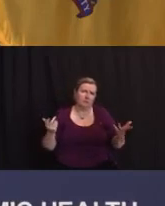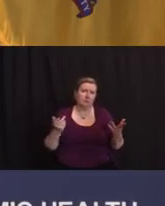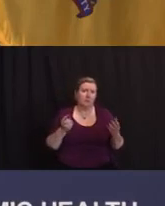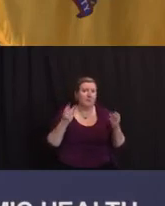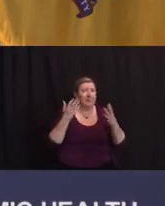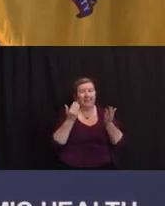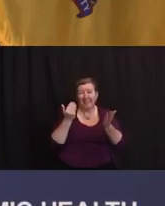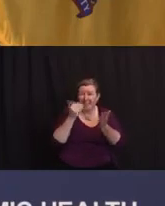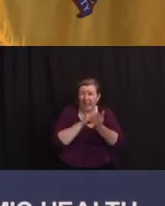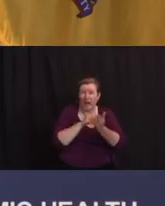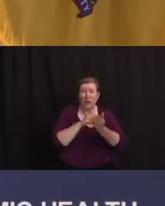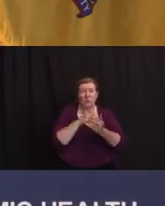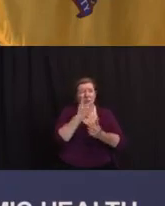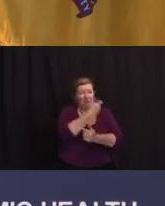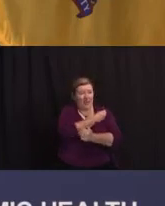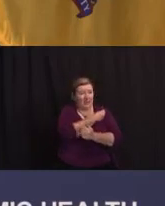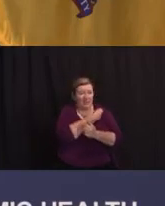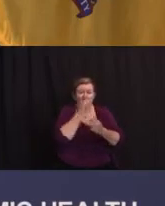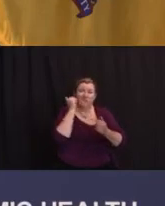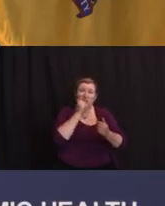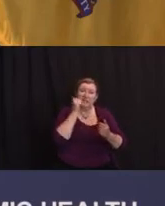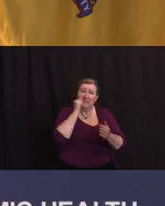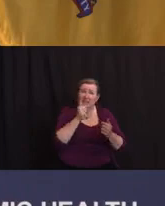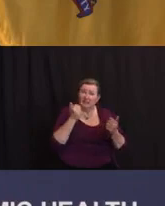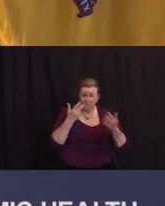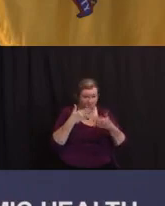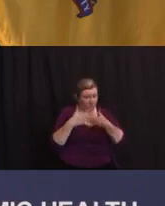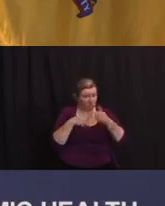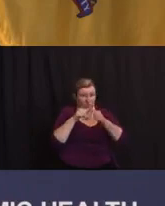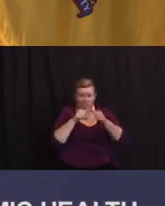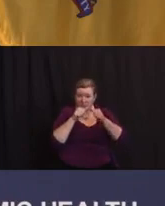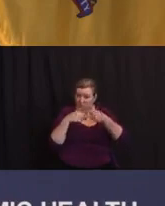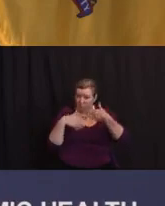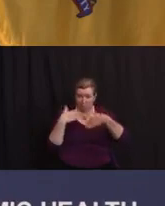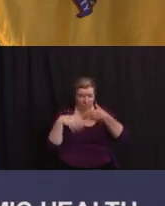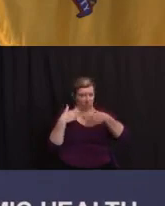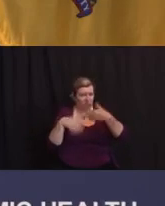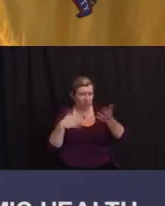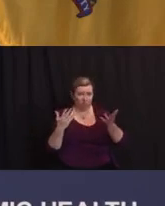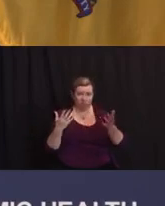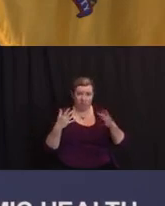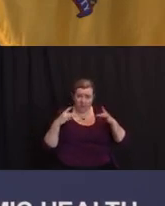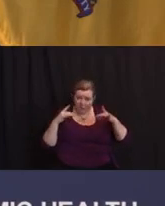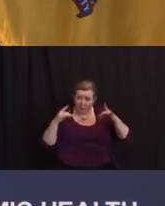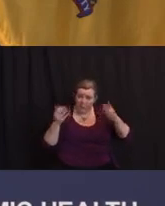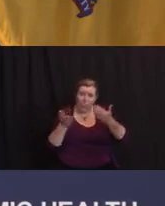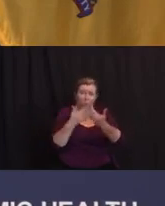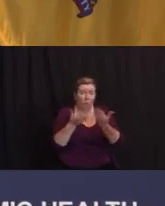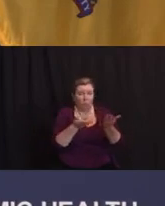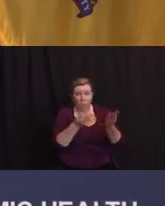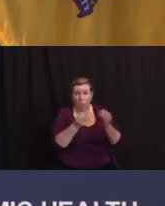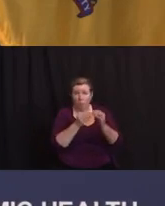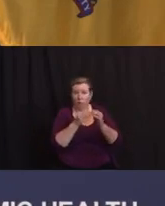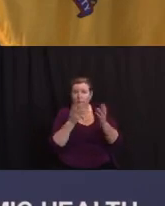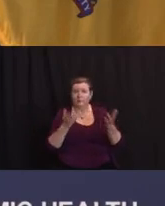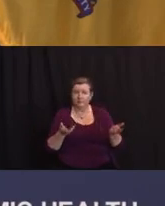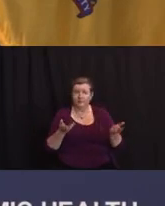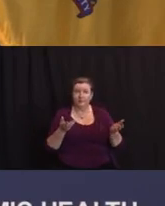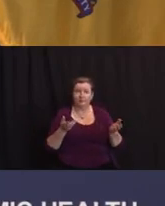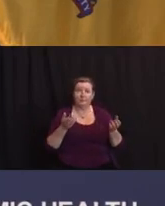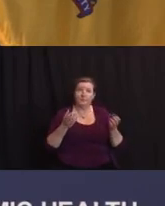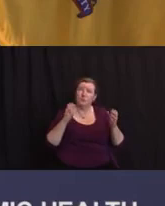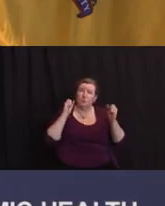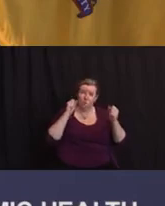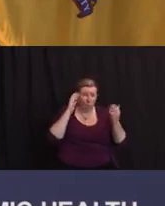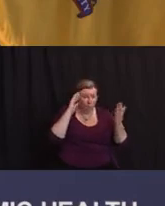a day. We need that to at least stay that way, if not pick up. So our strong hope is that we can stay as